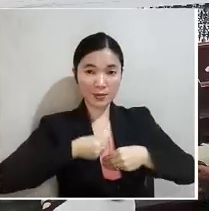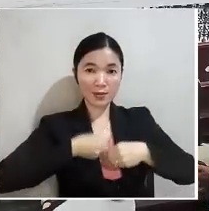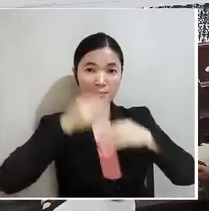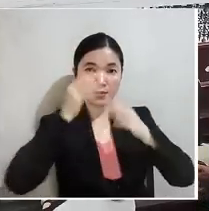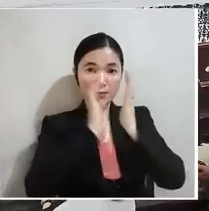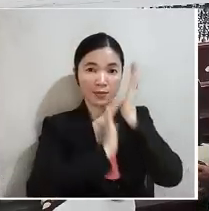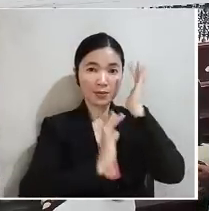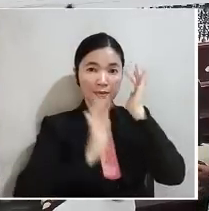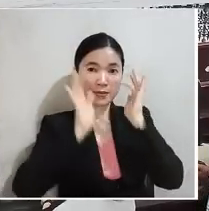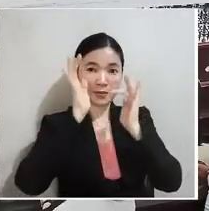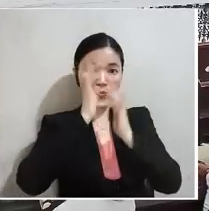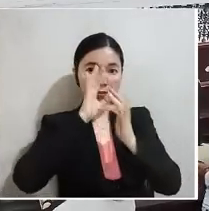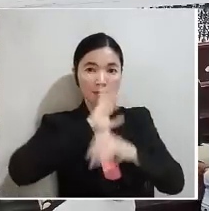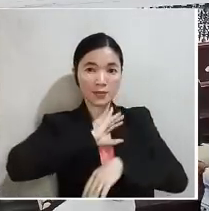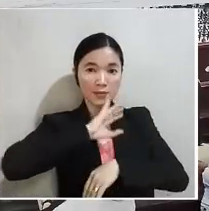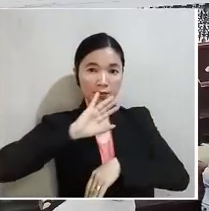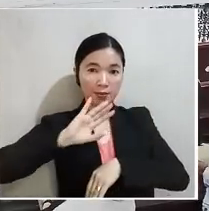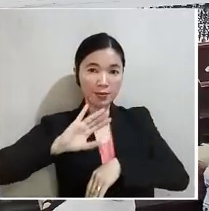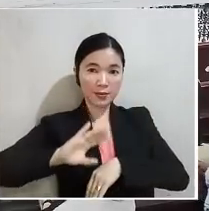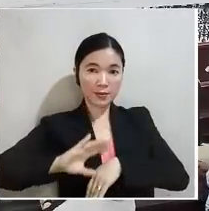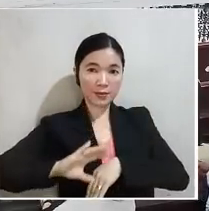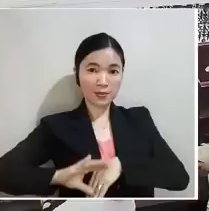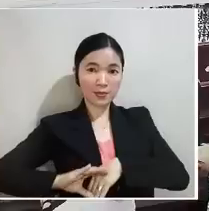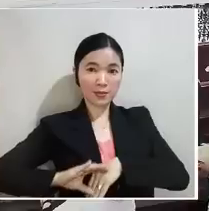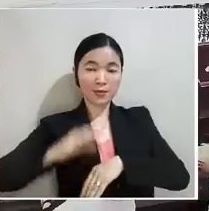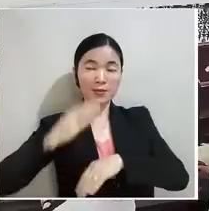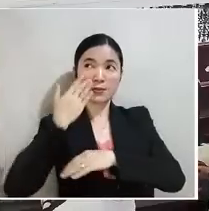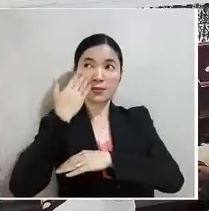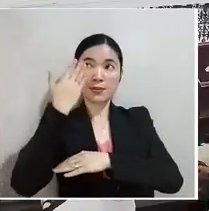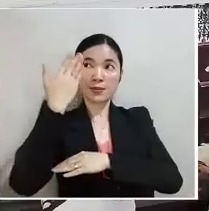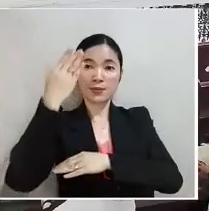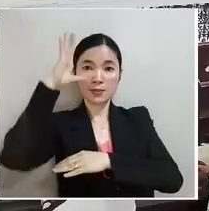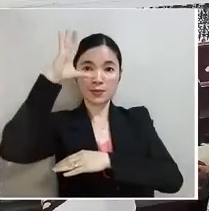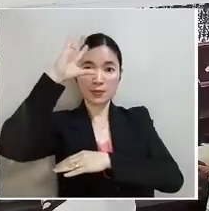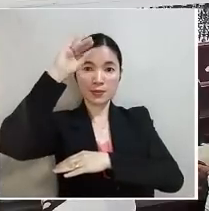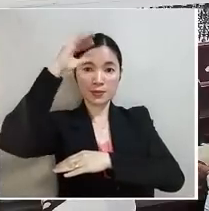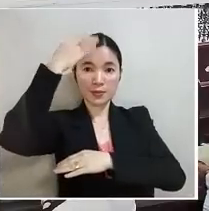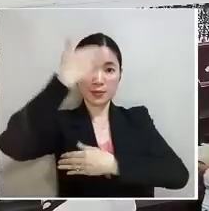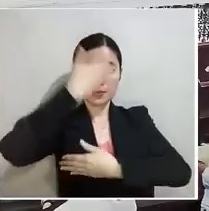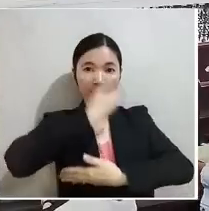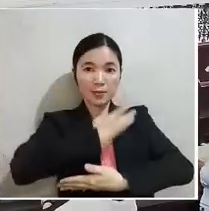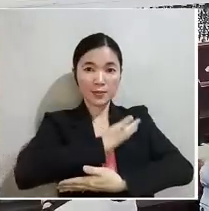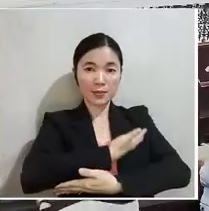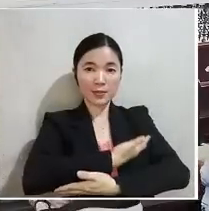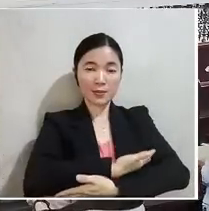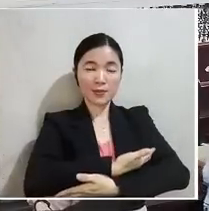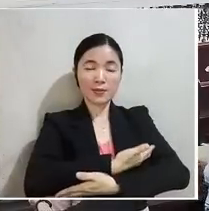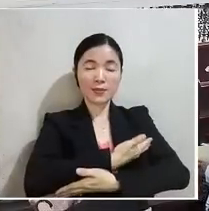Jesus Christ, He said.